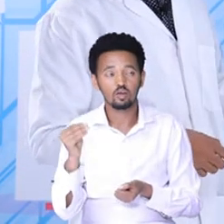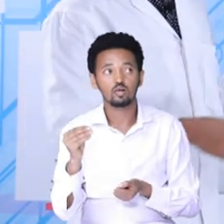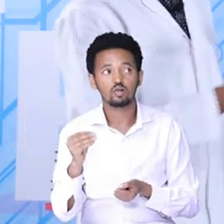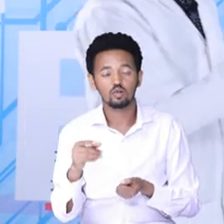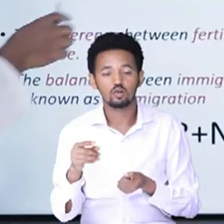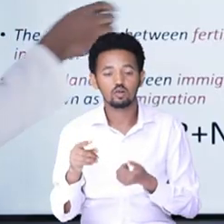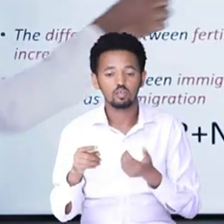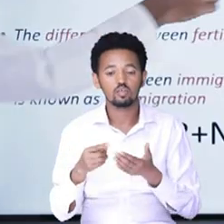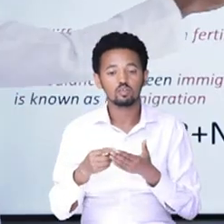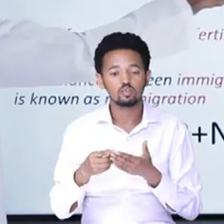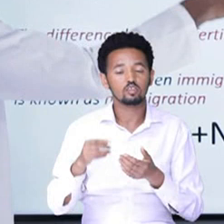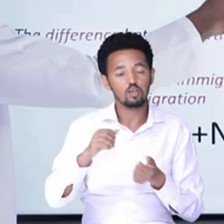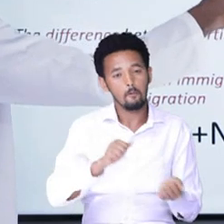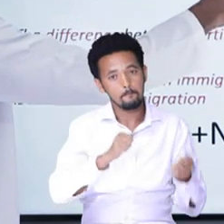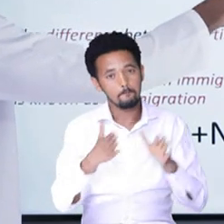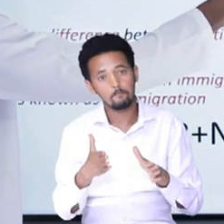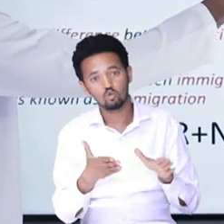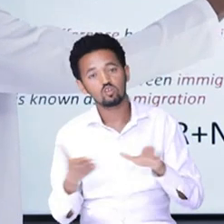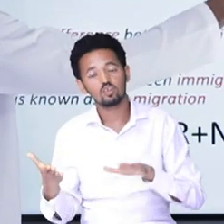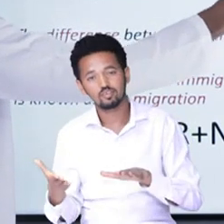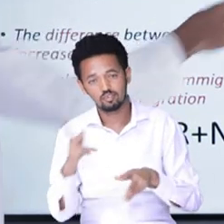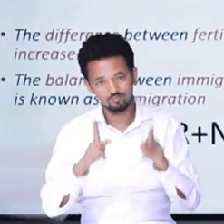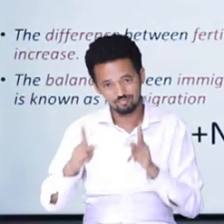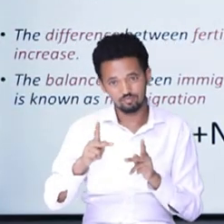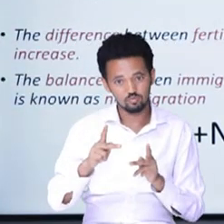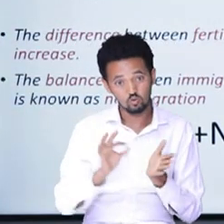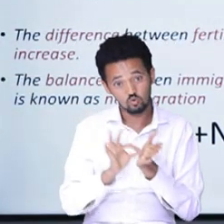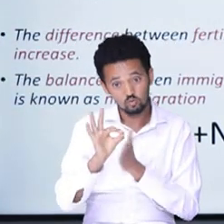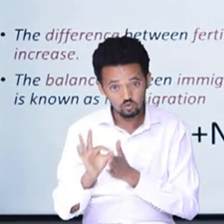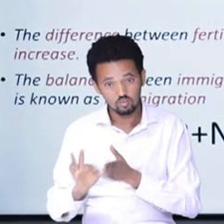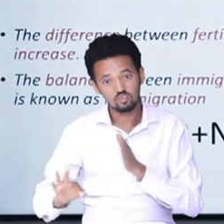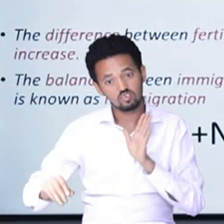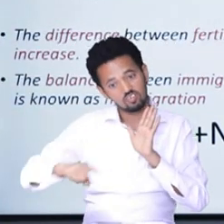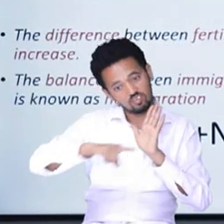And the role of mortality is negative.